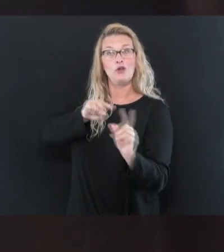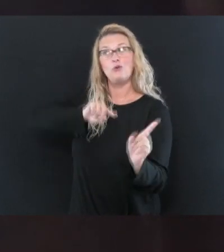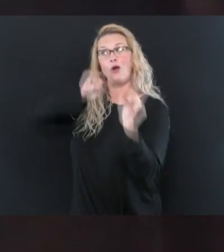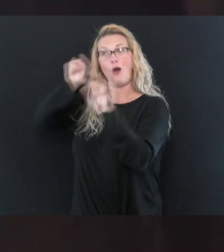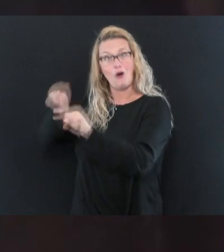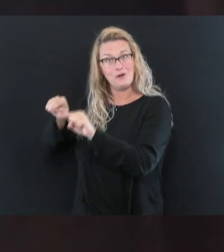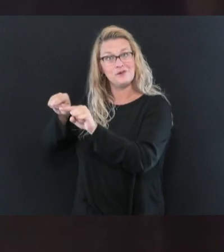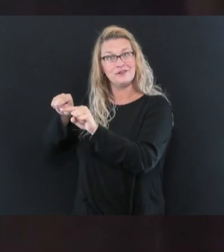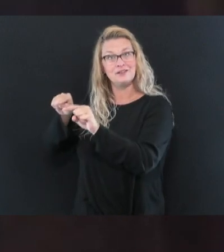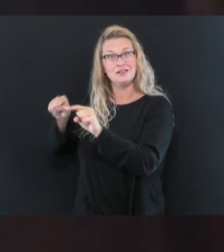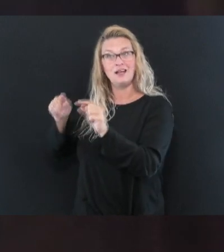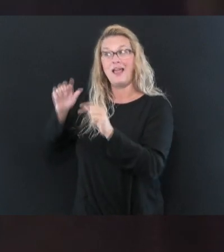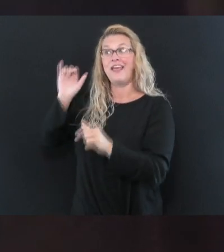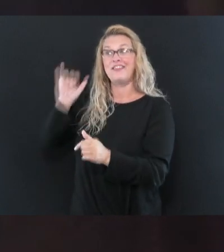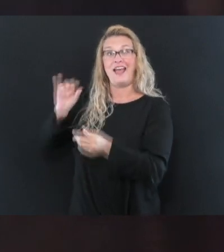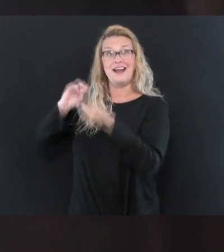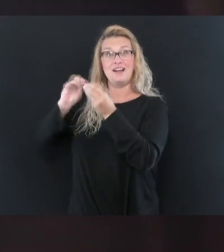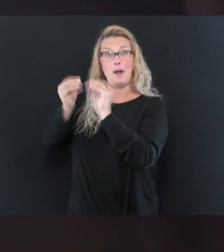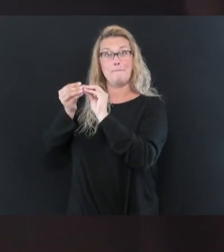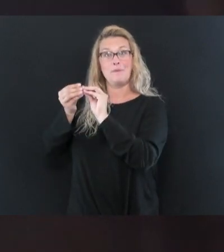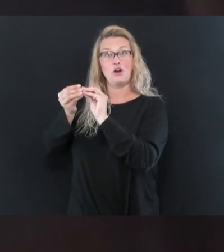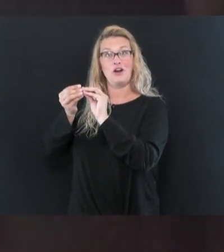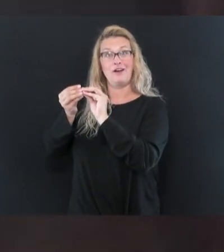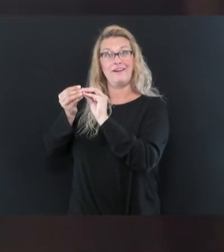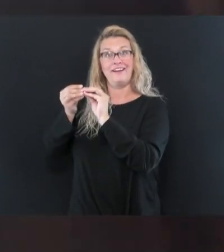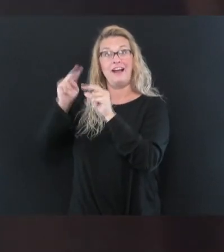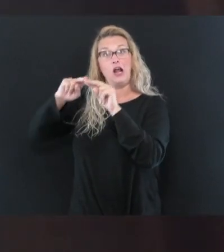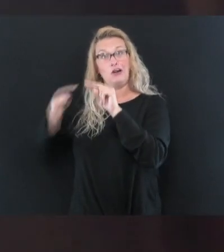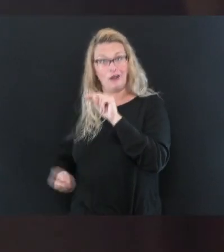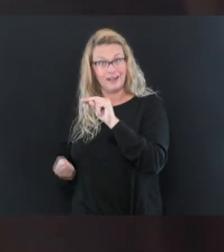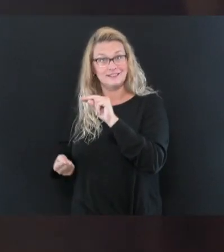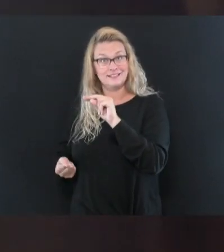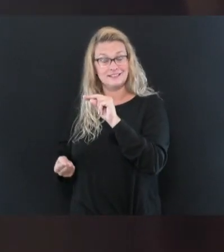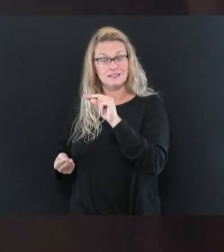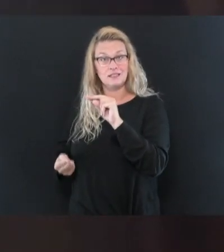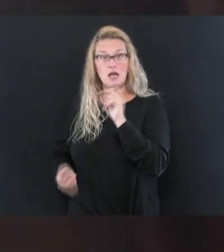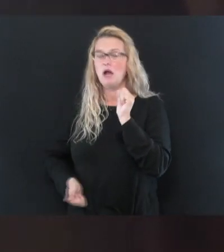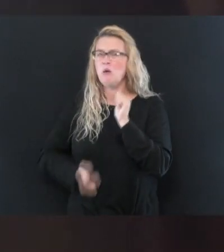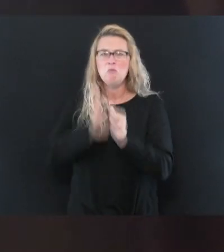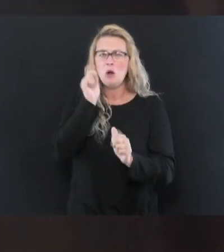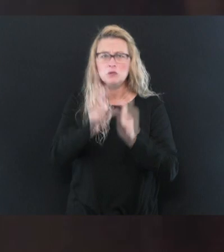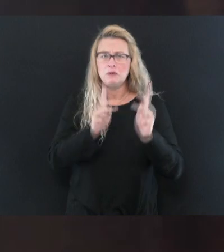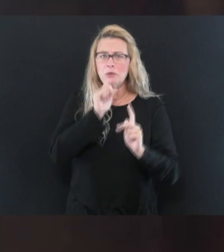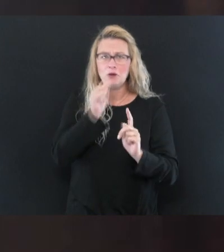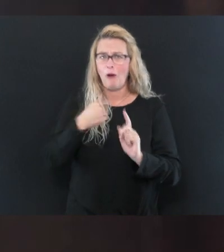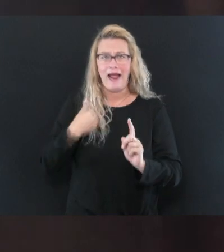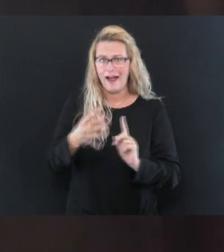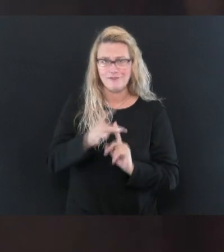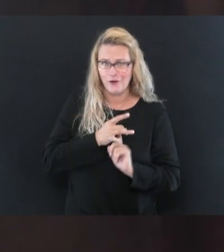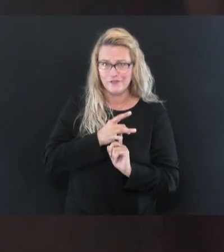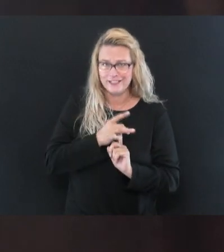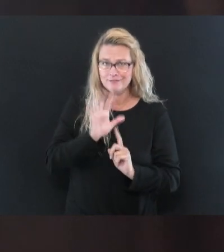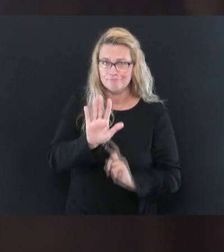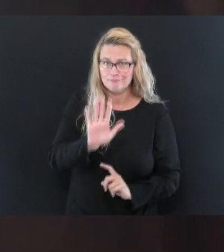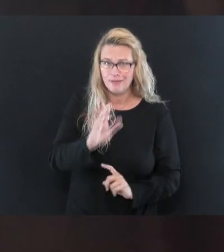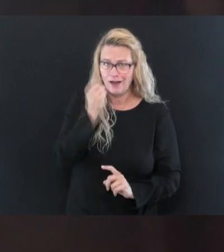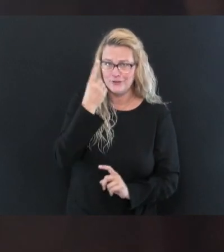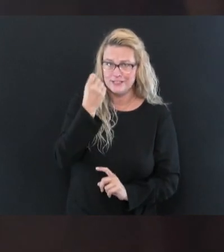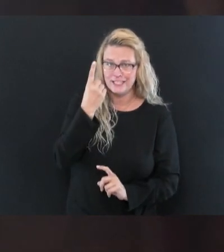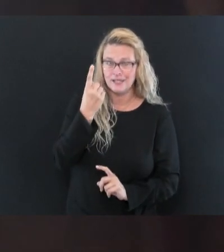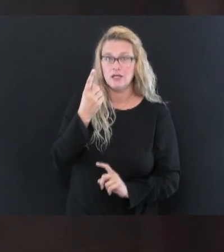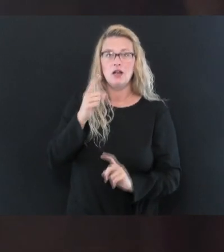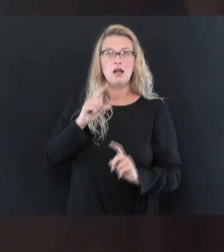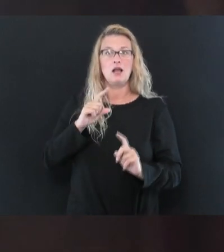percent value goes, because most people in West Virginia are not infected. But that is so important, as the governor said, because